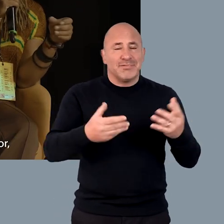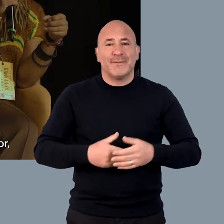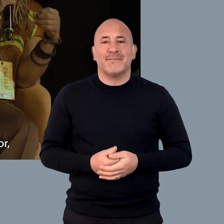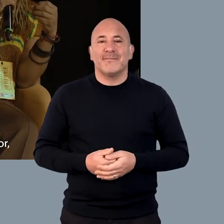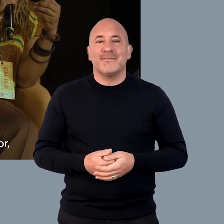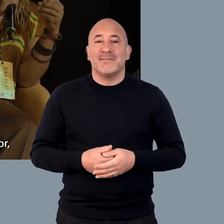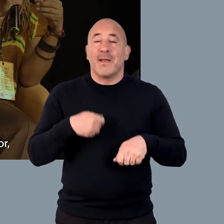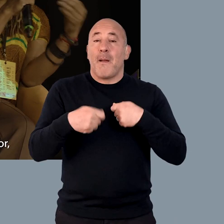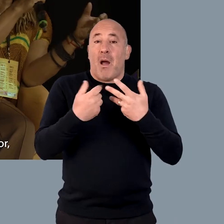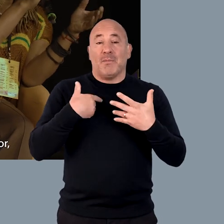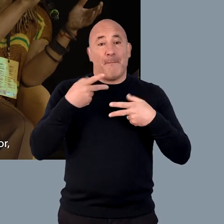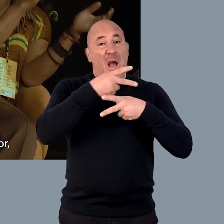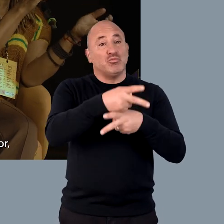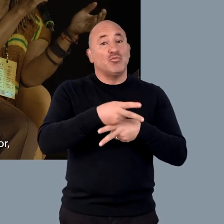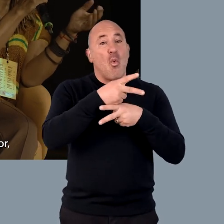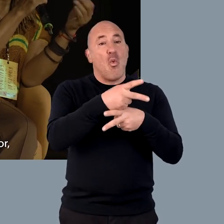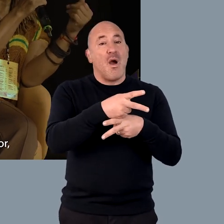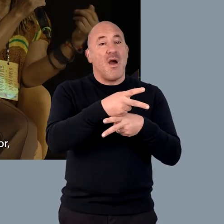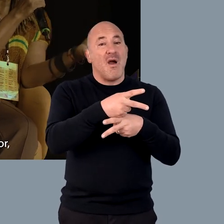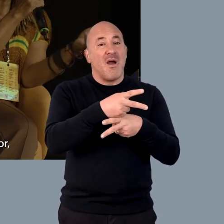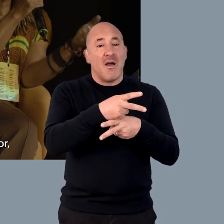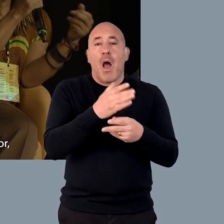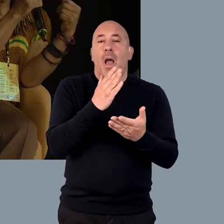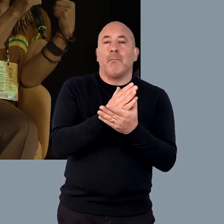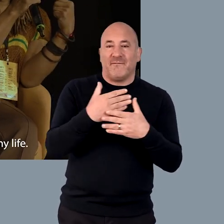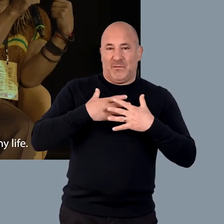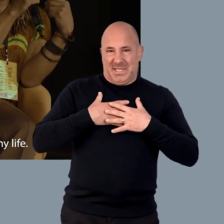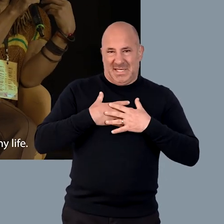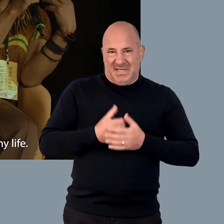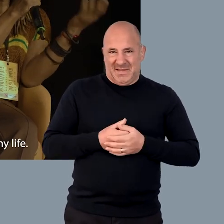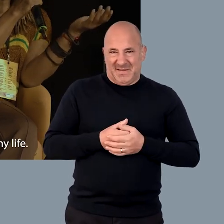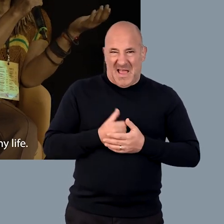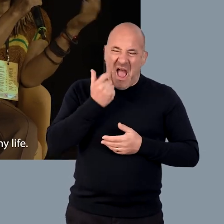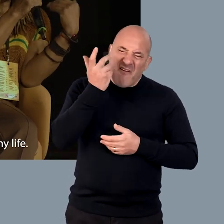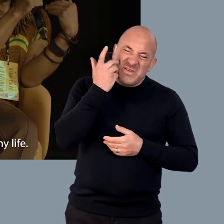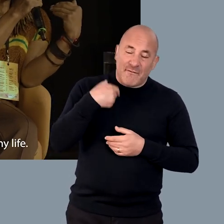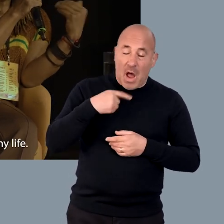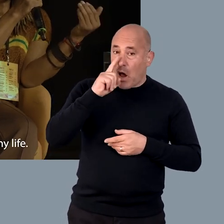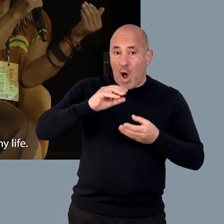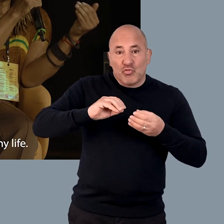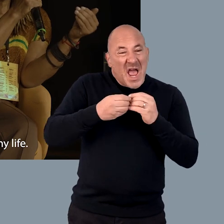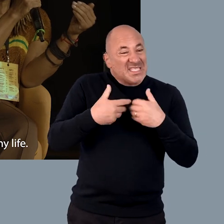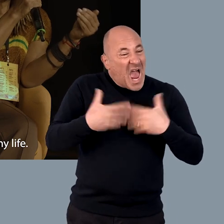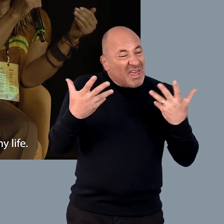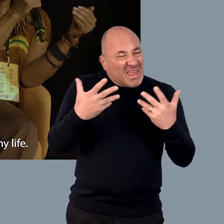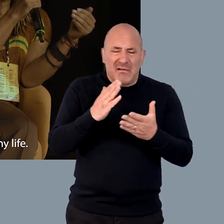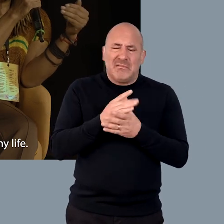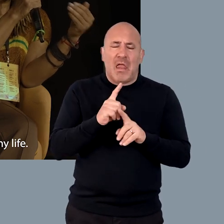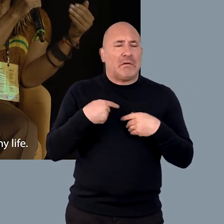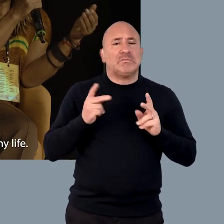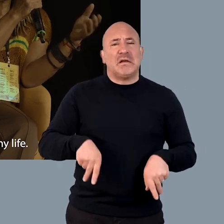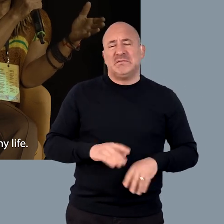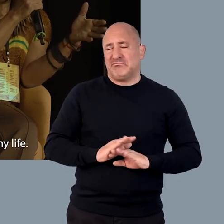And, um, the, and also it's helped me become a mentor, which, for me, I would die if I couldn't create